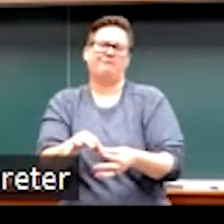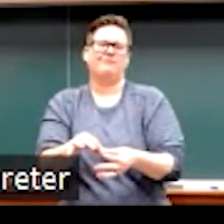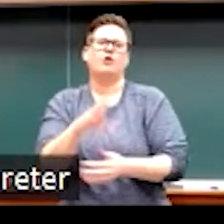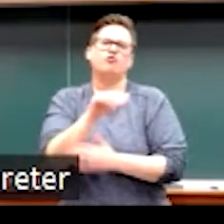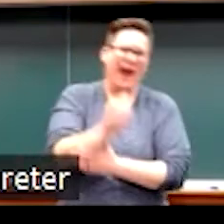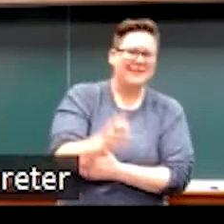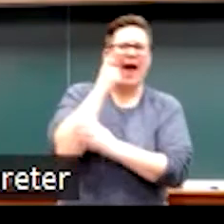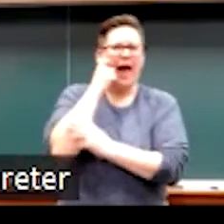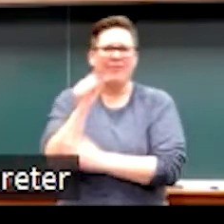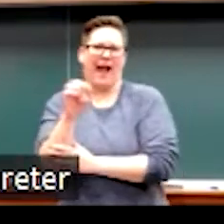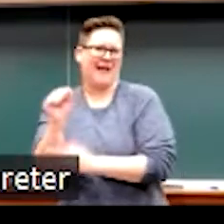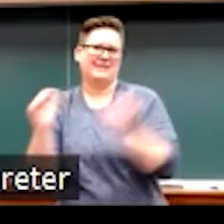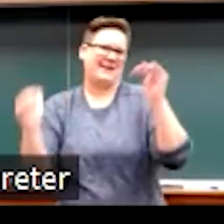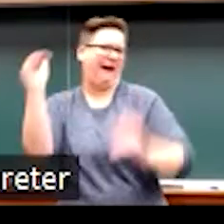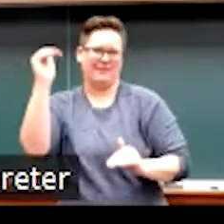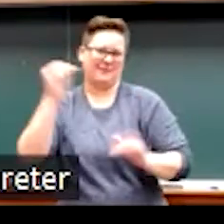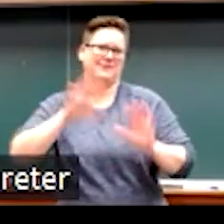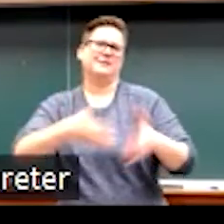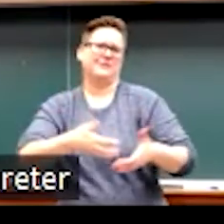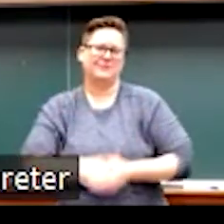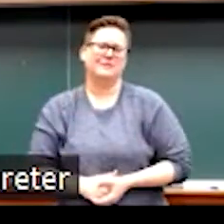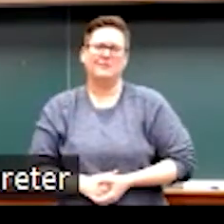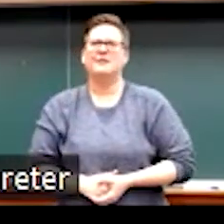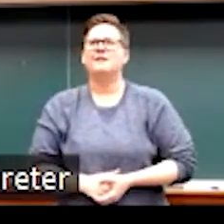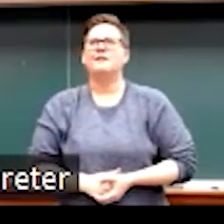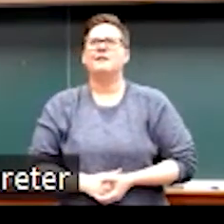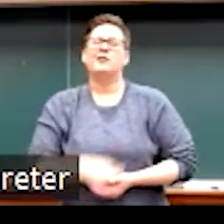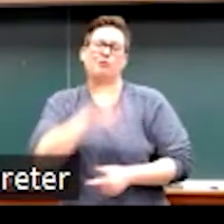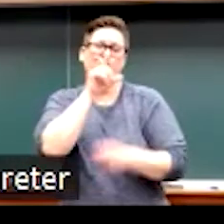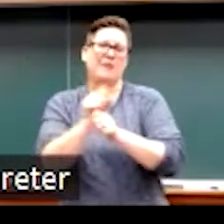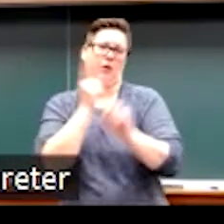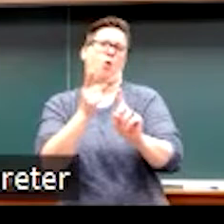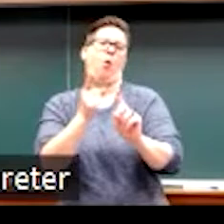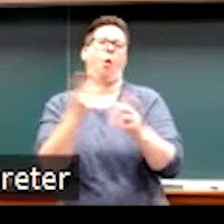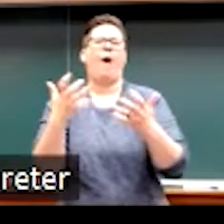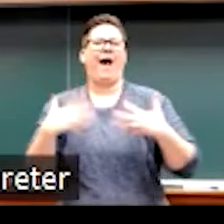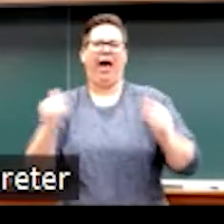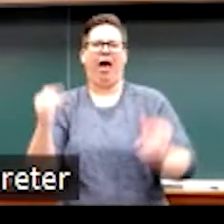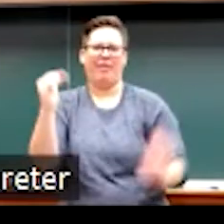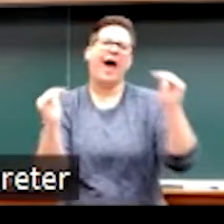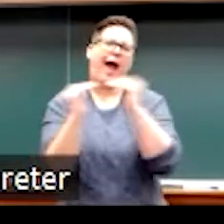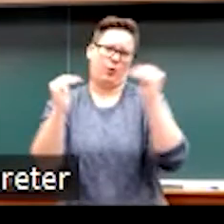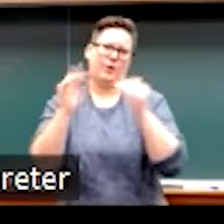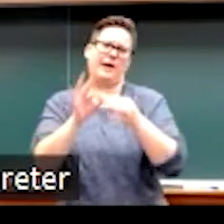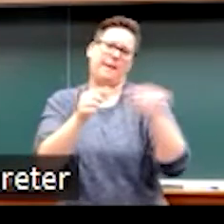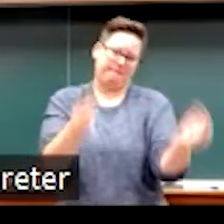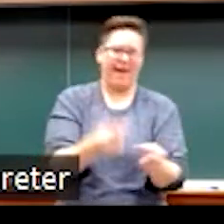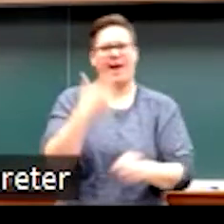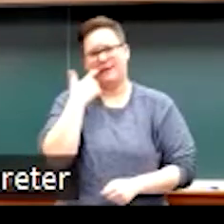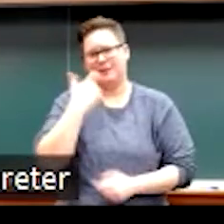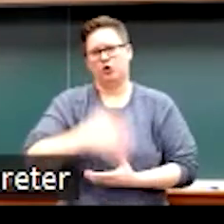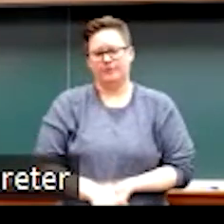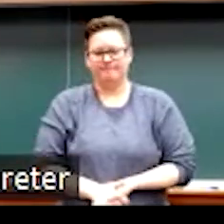and ethnic and socioeconomically disadvantaged populations. And ultimately, this goal is to advance health equity in pain and addiction.